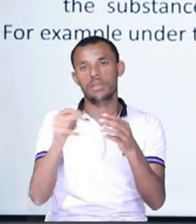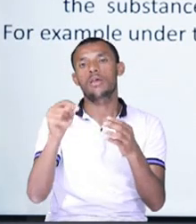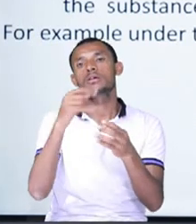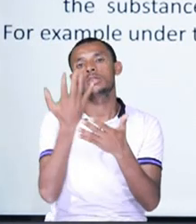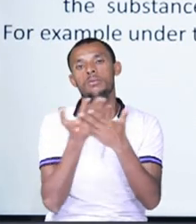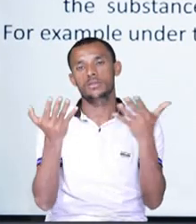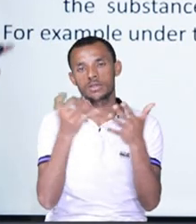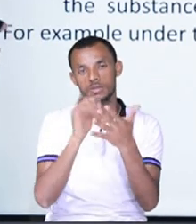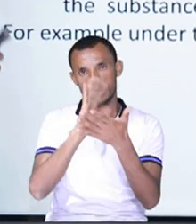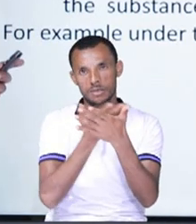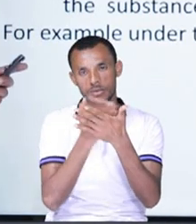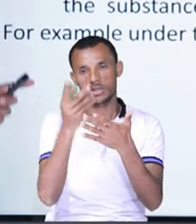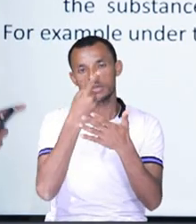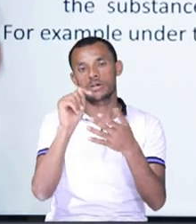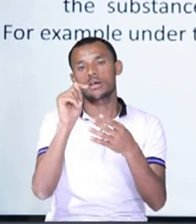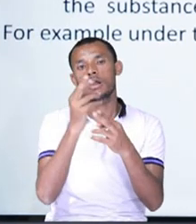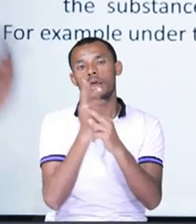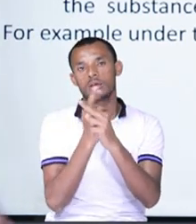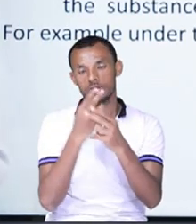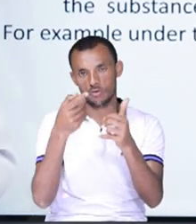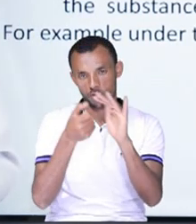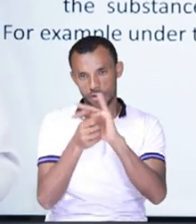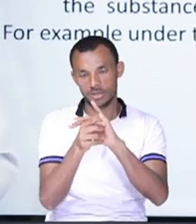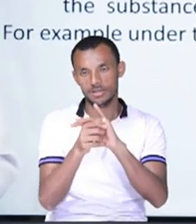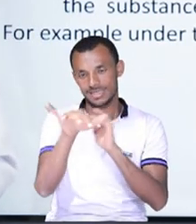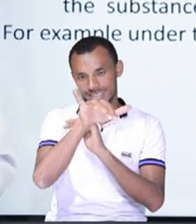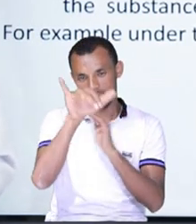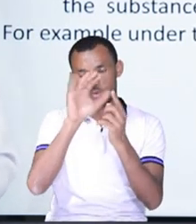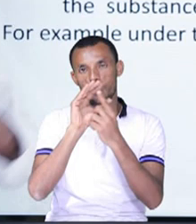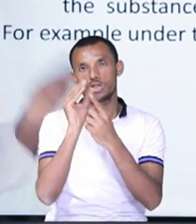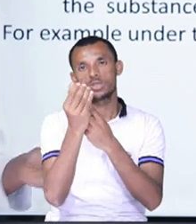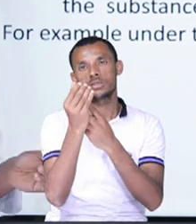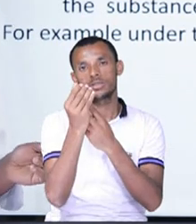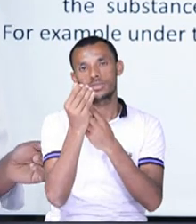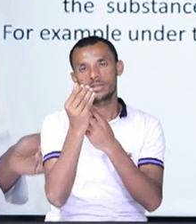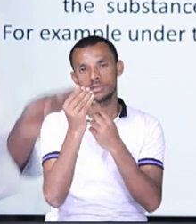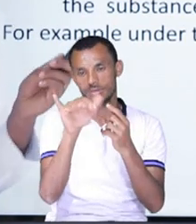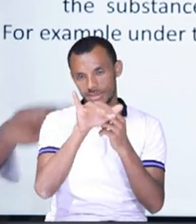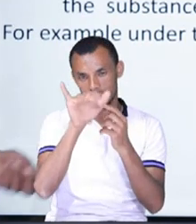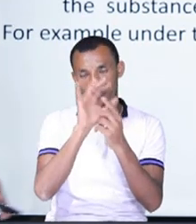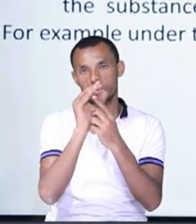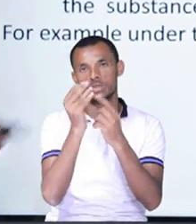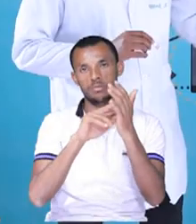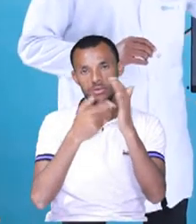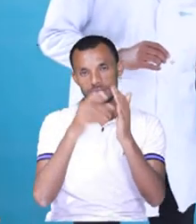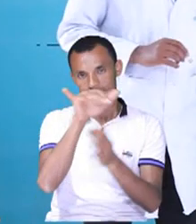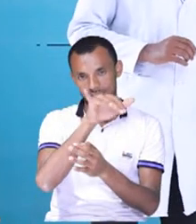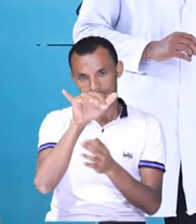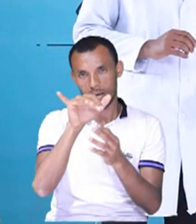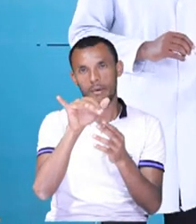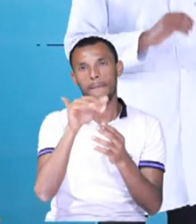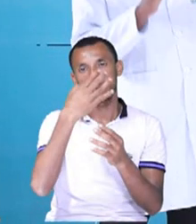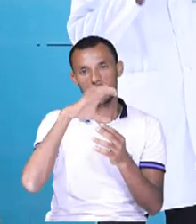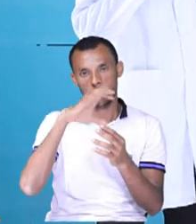reaction. For example, under the same conditions, please students, the same condition means the same